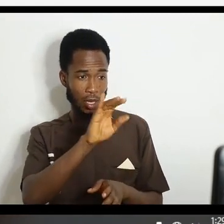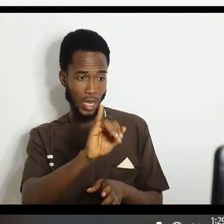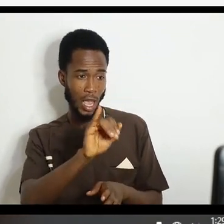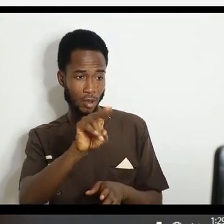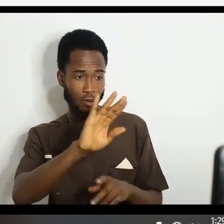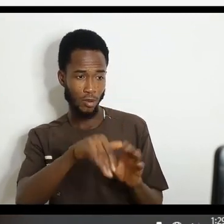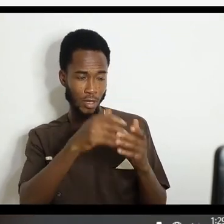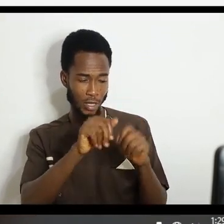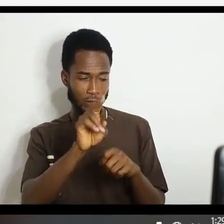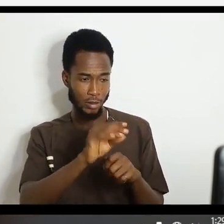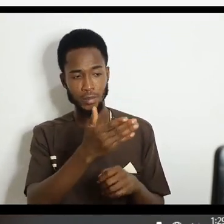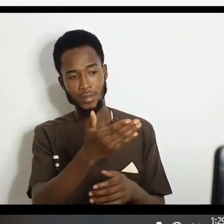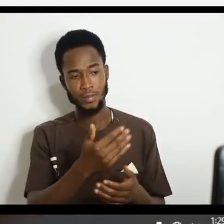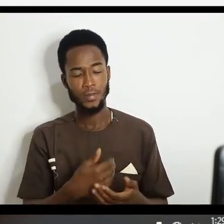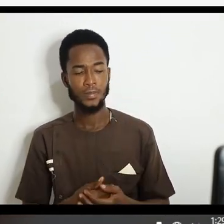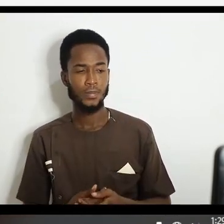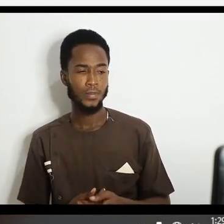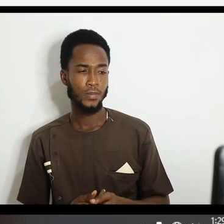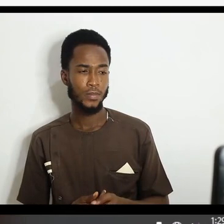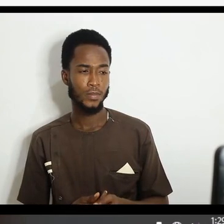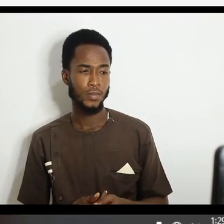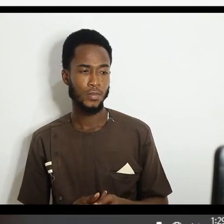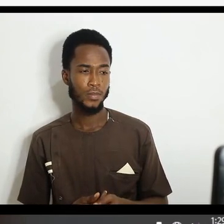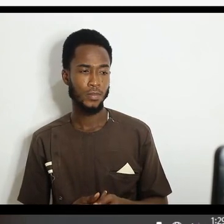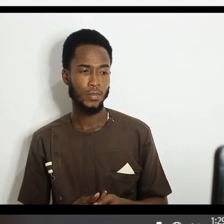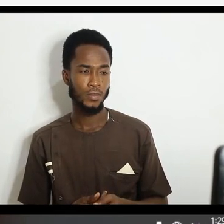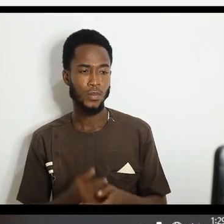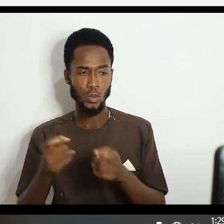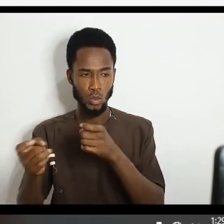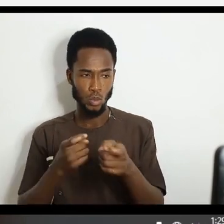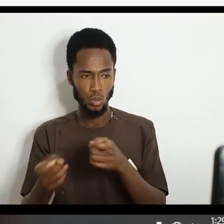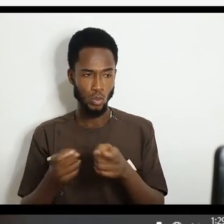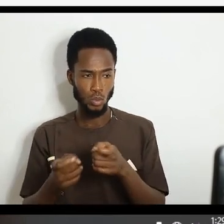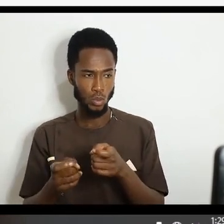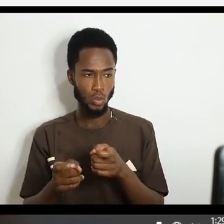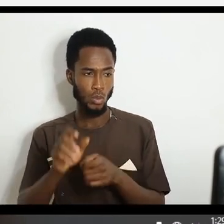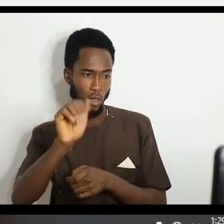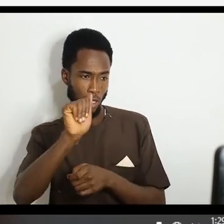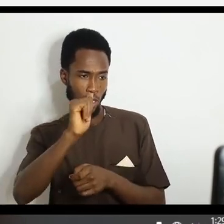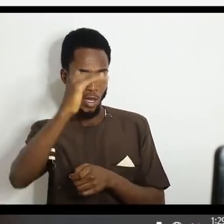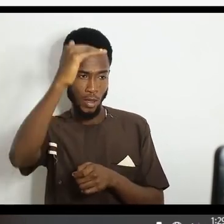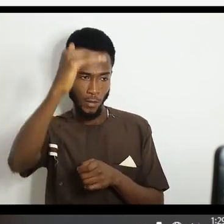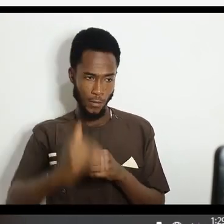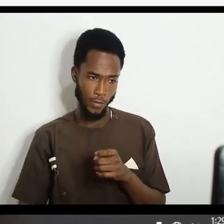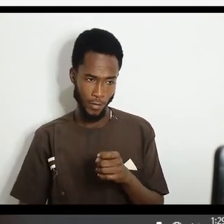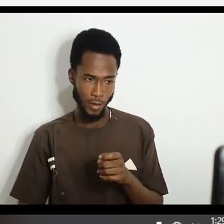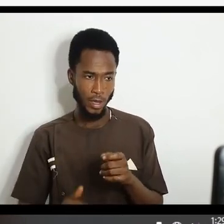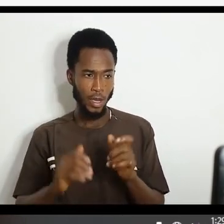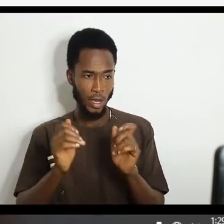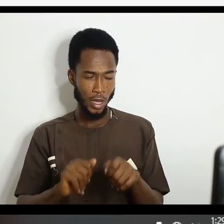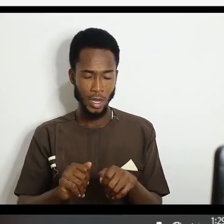panel here, and it is done. So when we hit Ctrl A on our keyboard, we can use